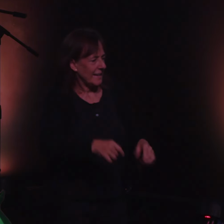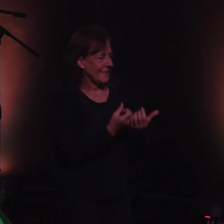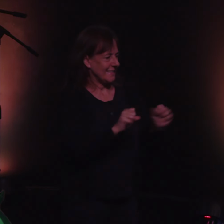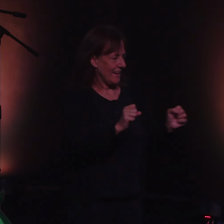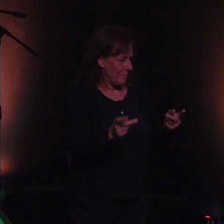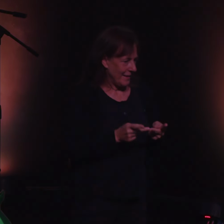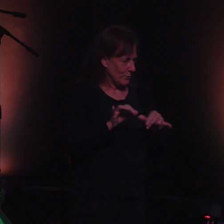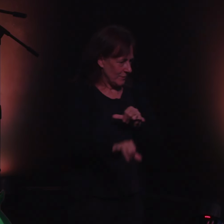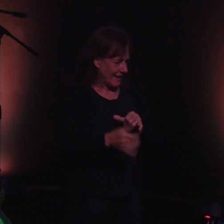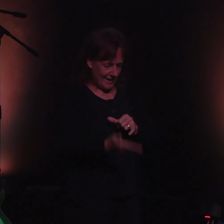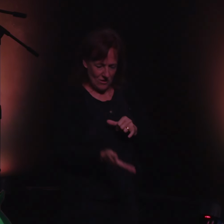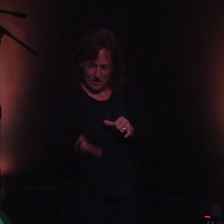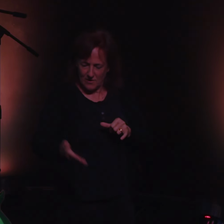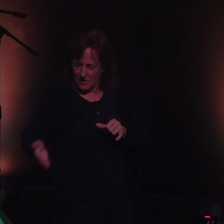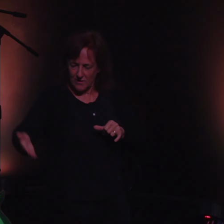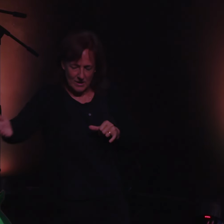most.